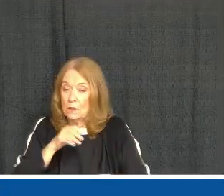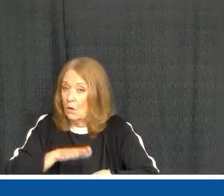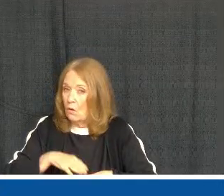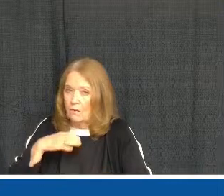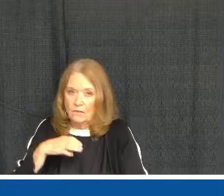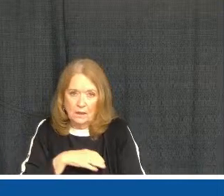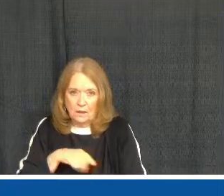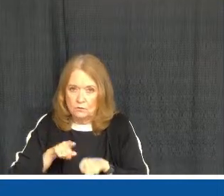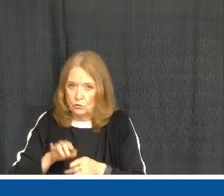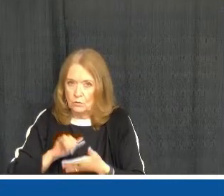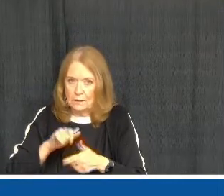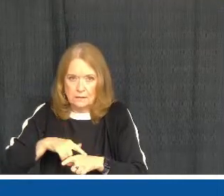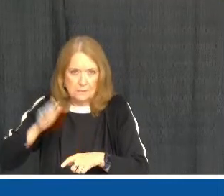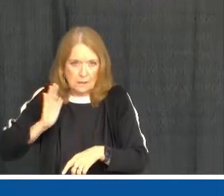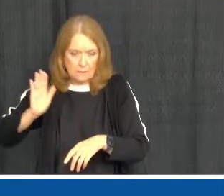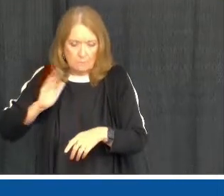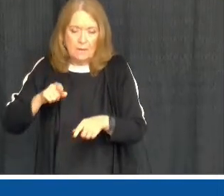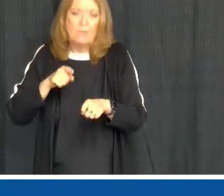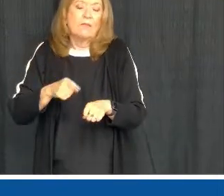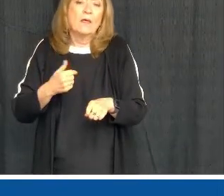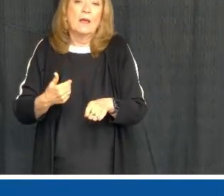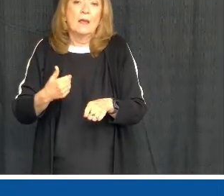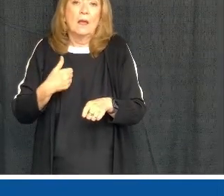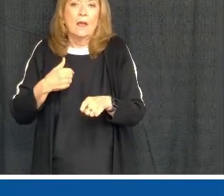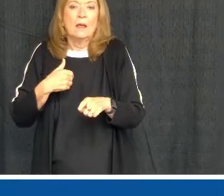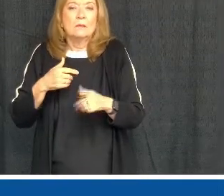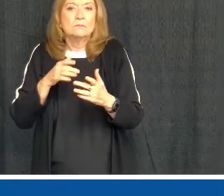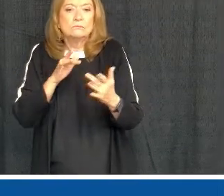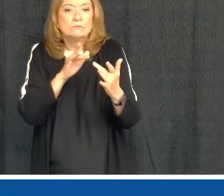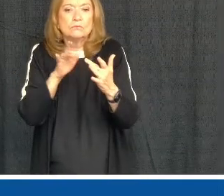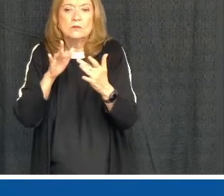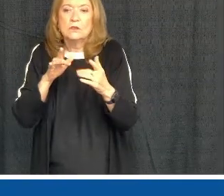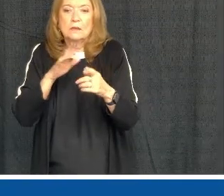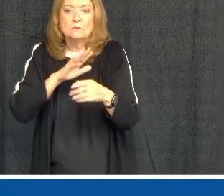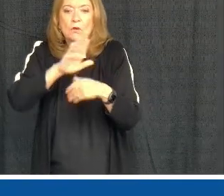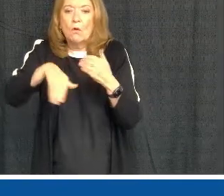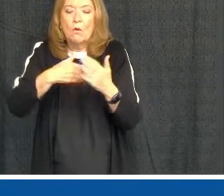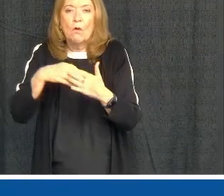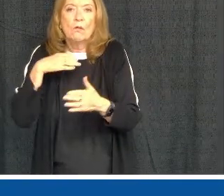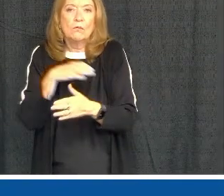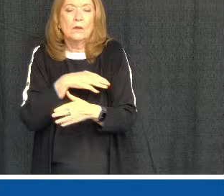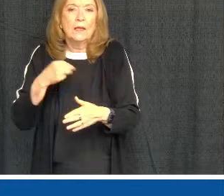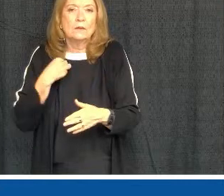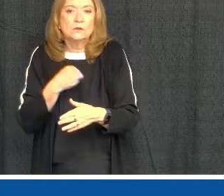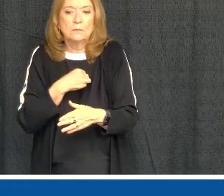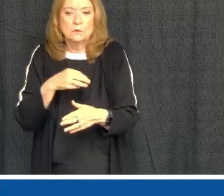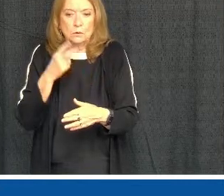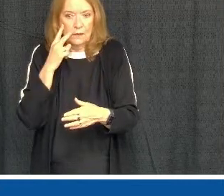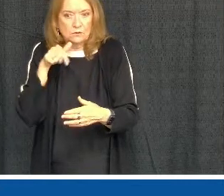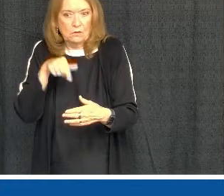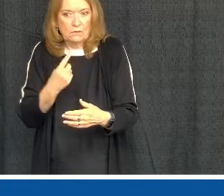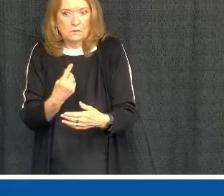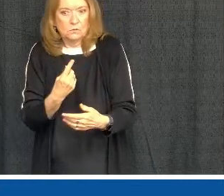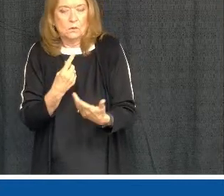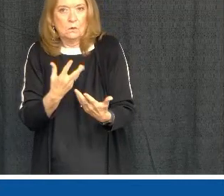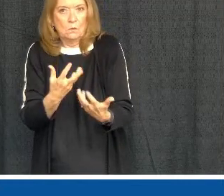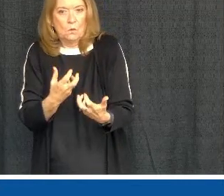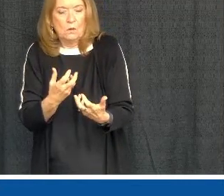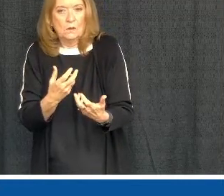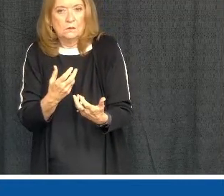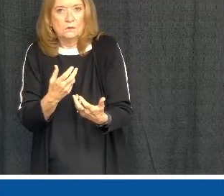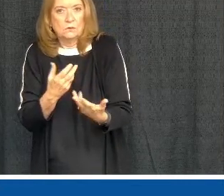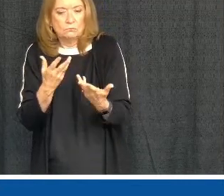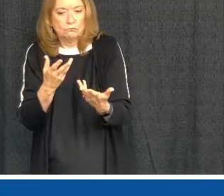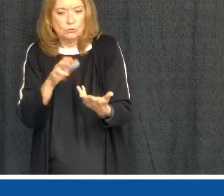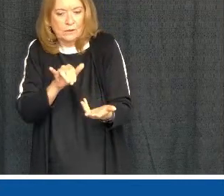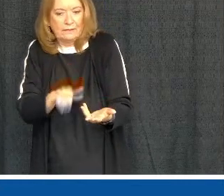council during this time had reached out to the entire council when this one came forward, wanting to look at